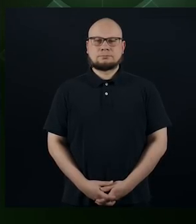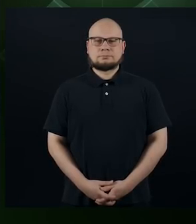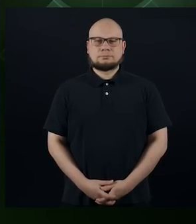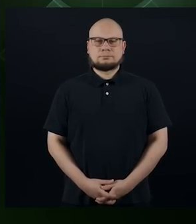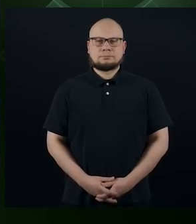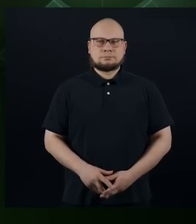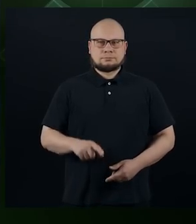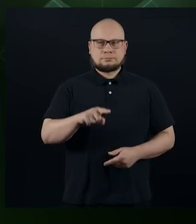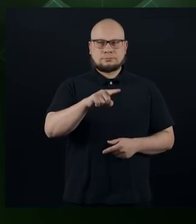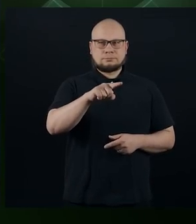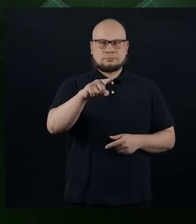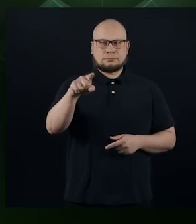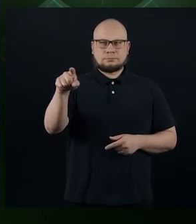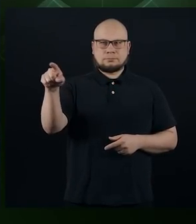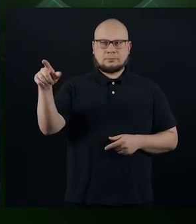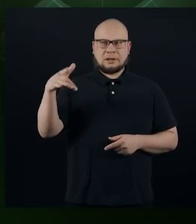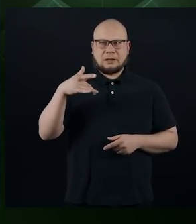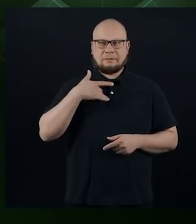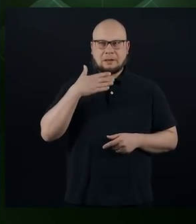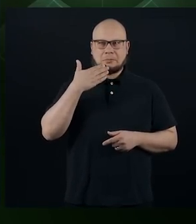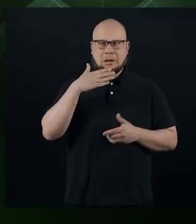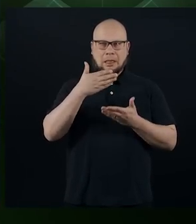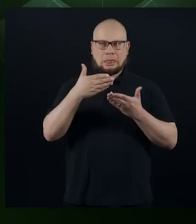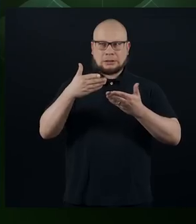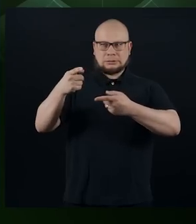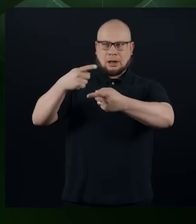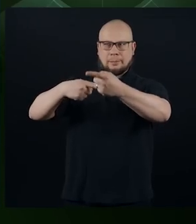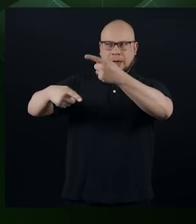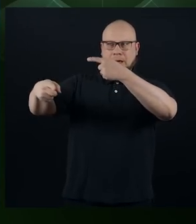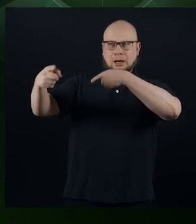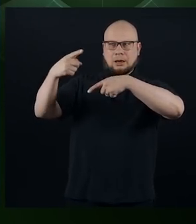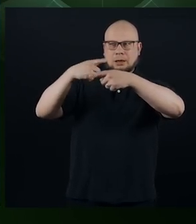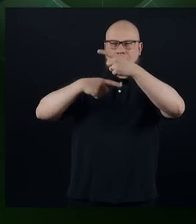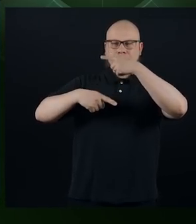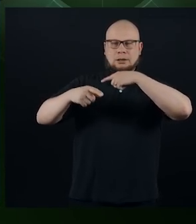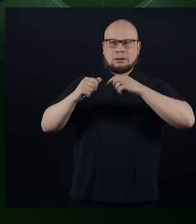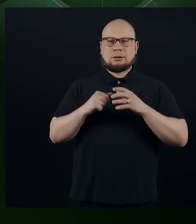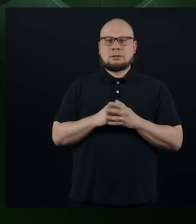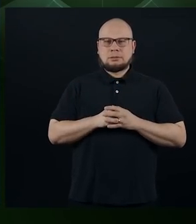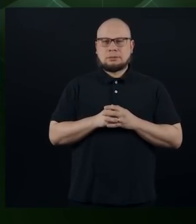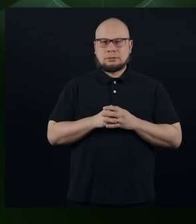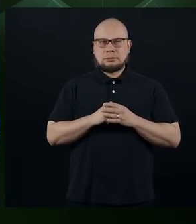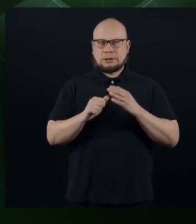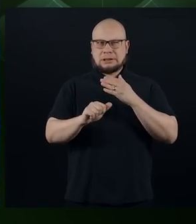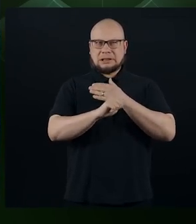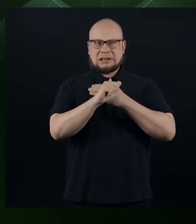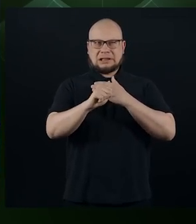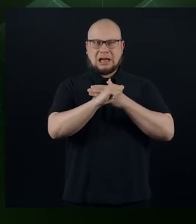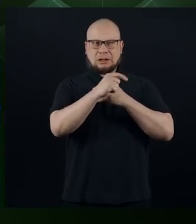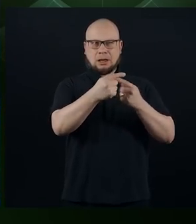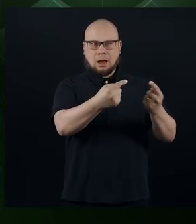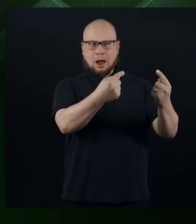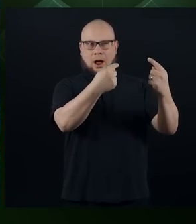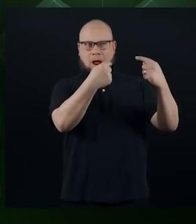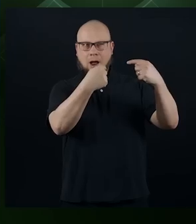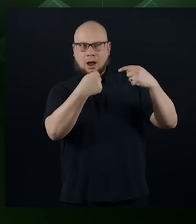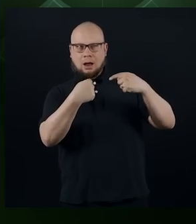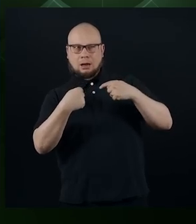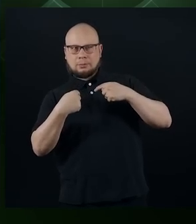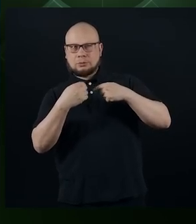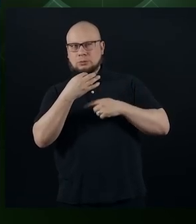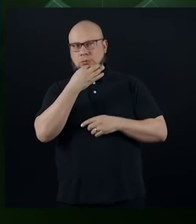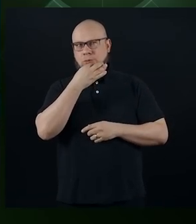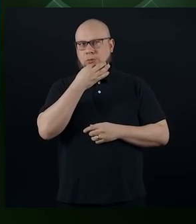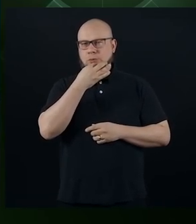wind blows from beyond the horizon. A new danger is coming on the tides. And